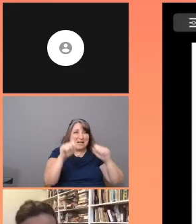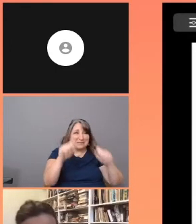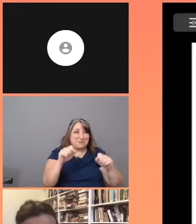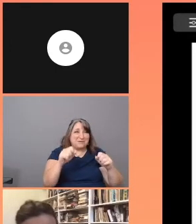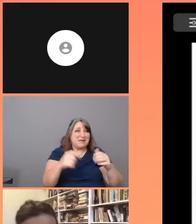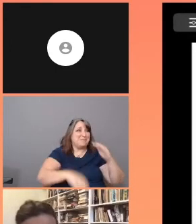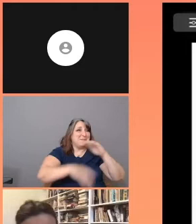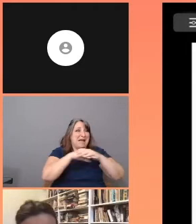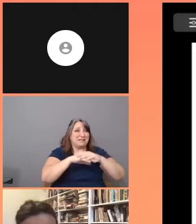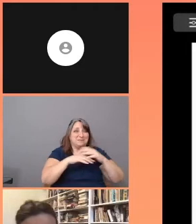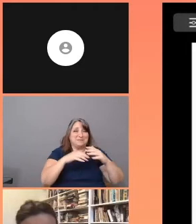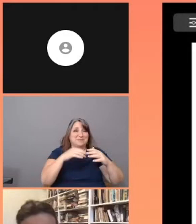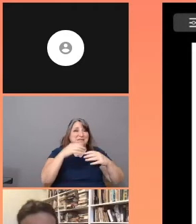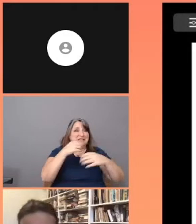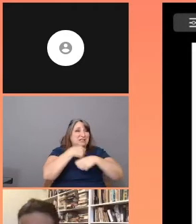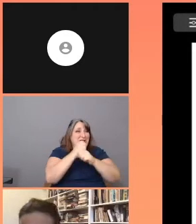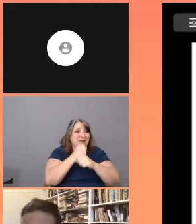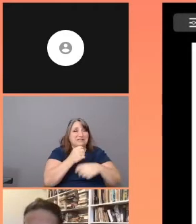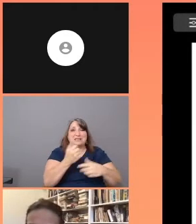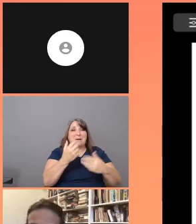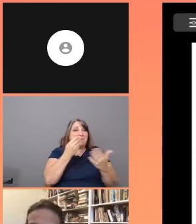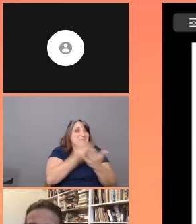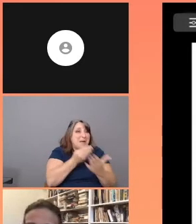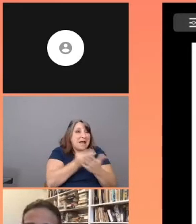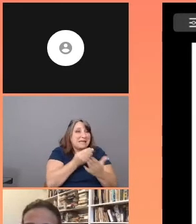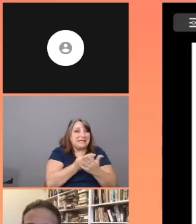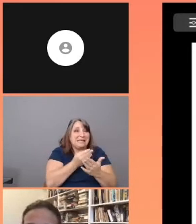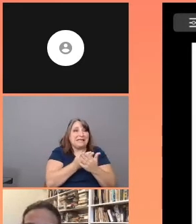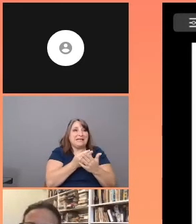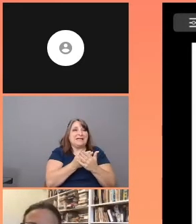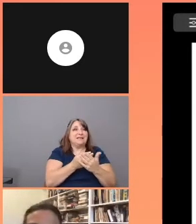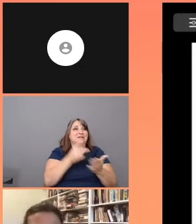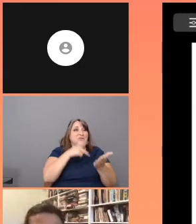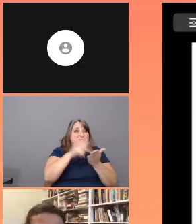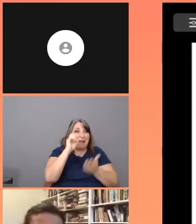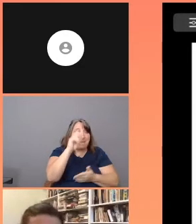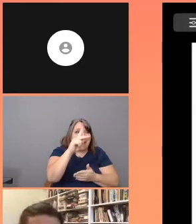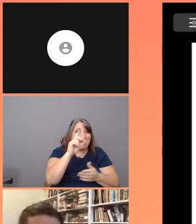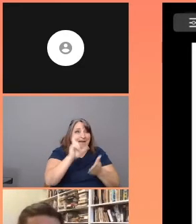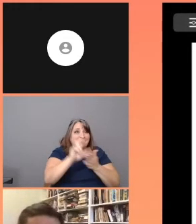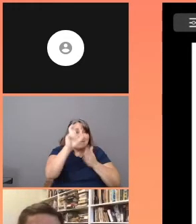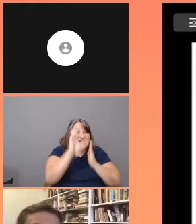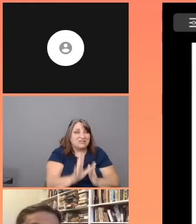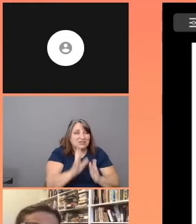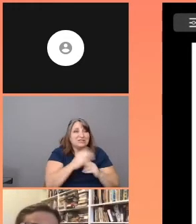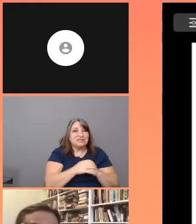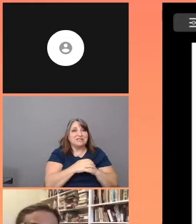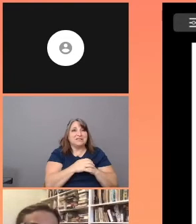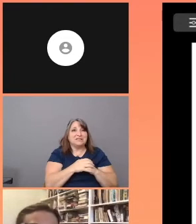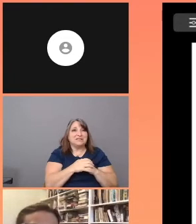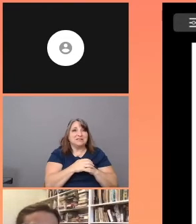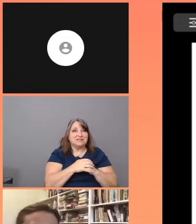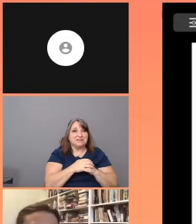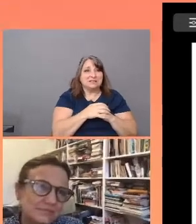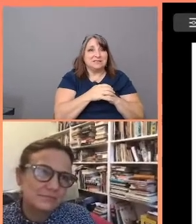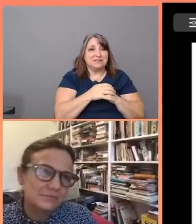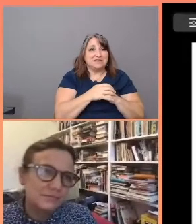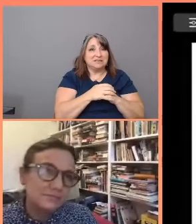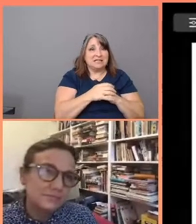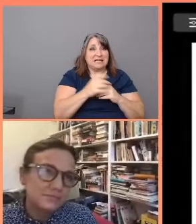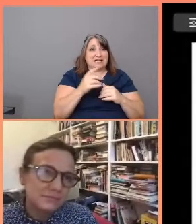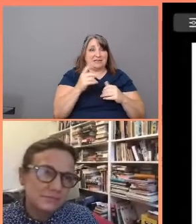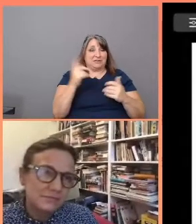money, whether it's like to recoup or to, pay back investors, like, is it just making as much